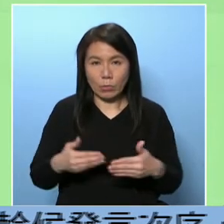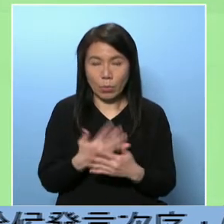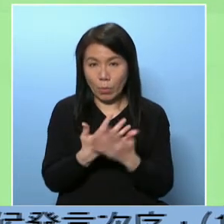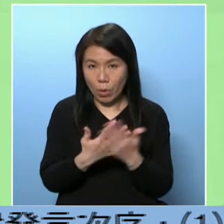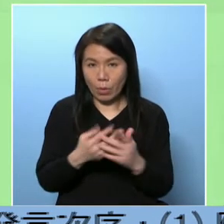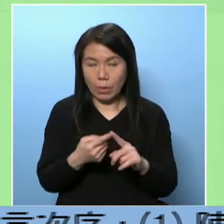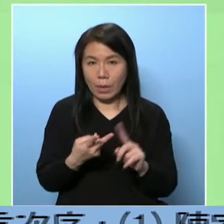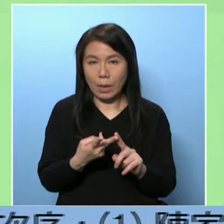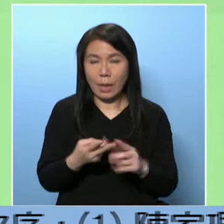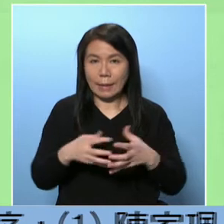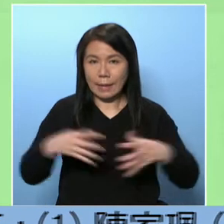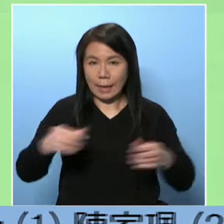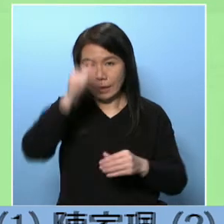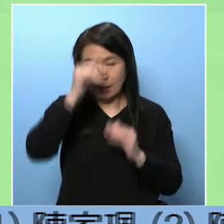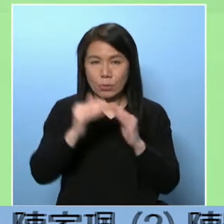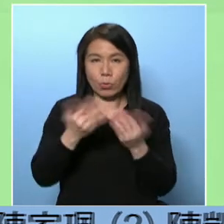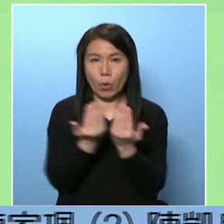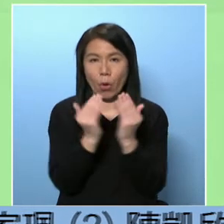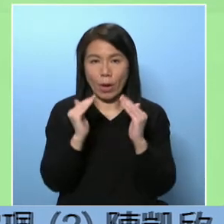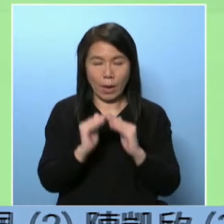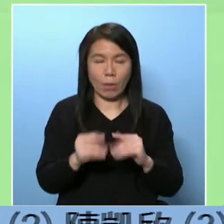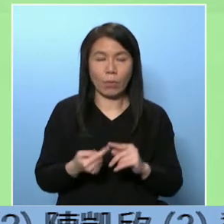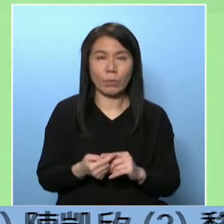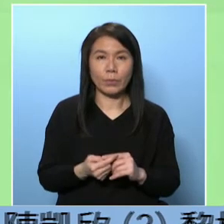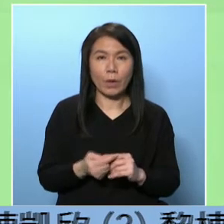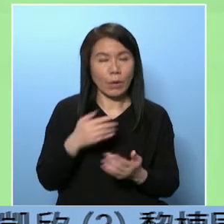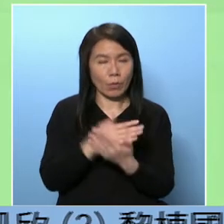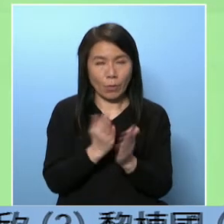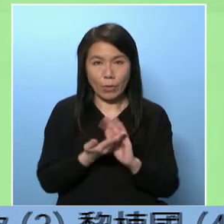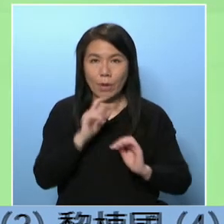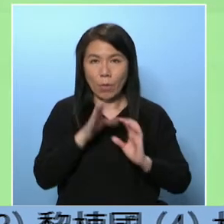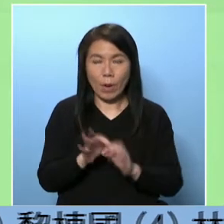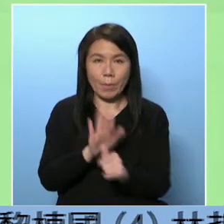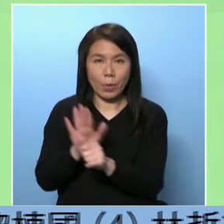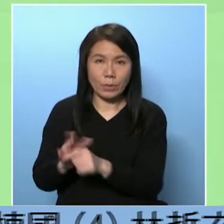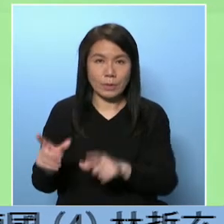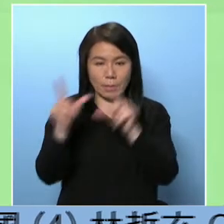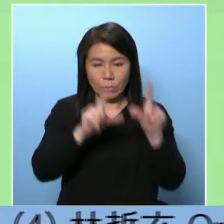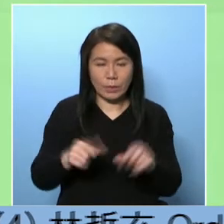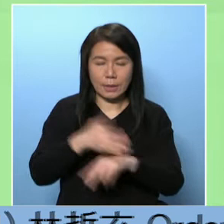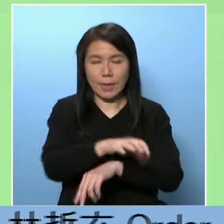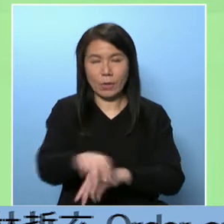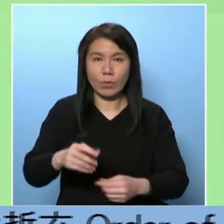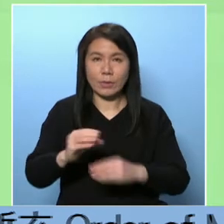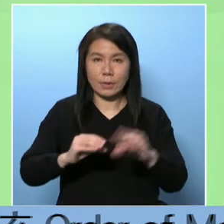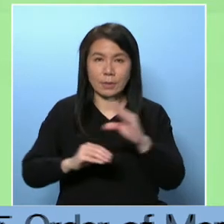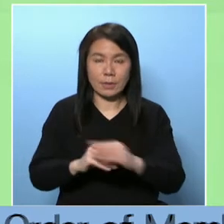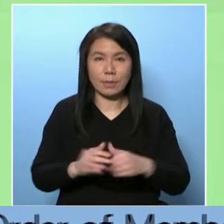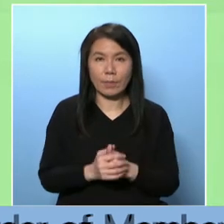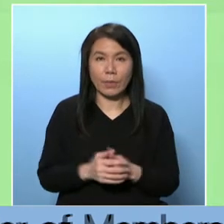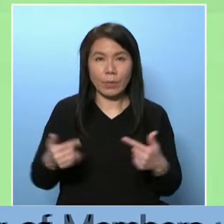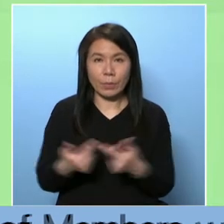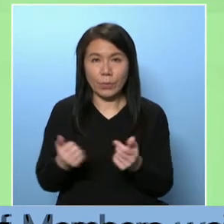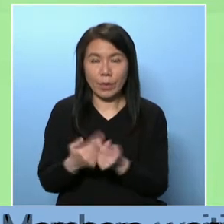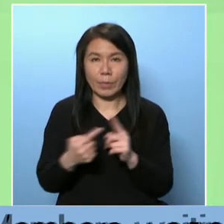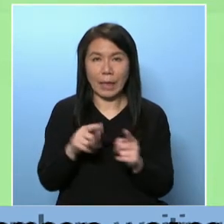also have to plan the transport network and also big hospitals, schools, and also all the facilities that would